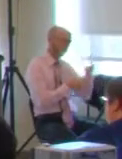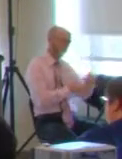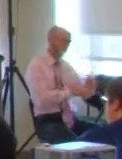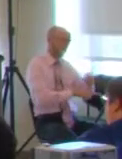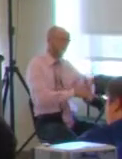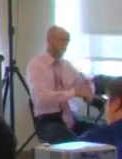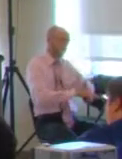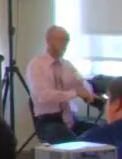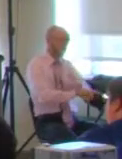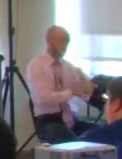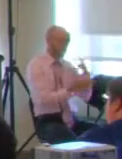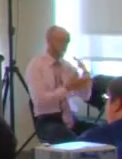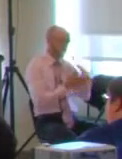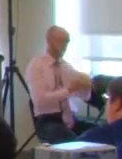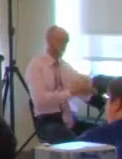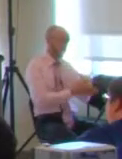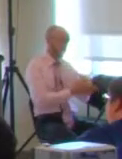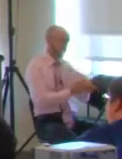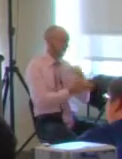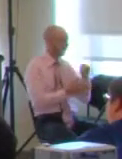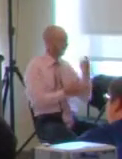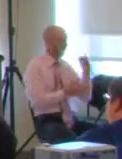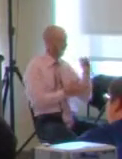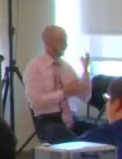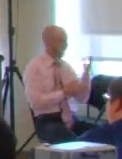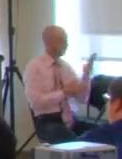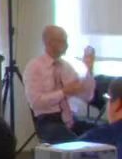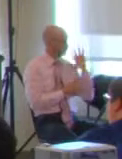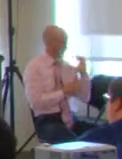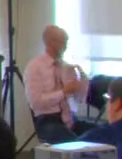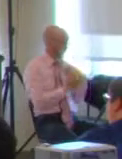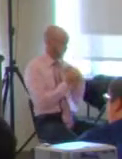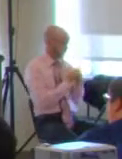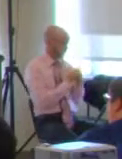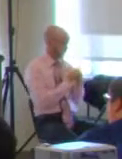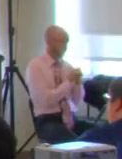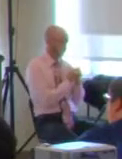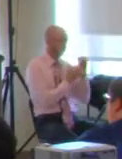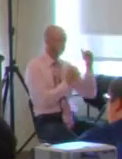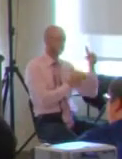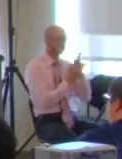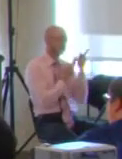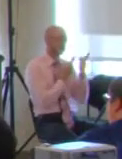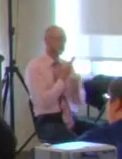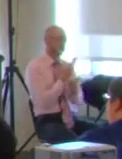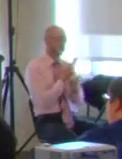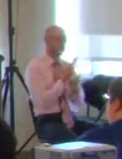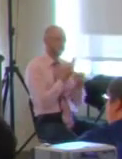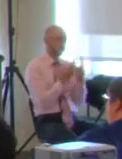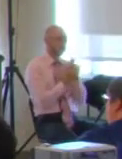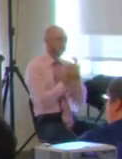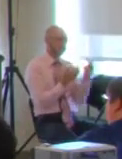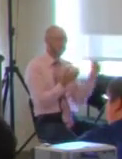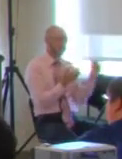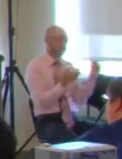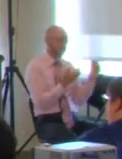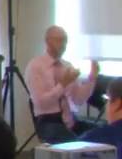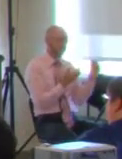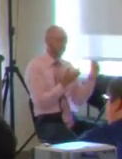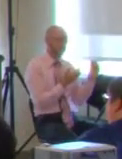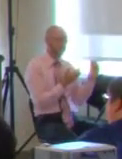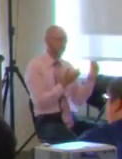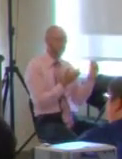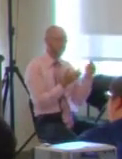employment. NIMH used to have a supportive education program, and they're in very